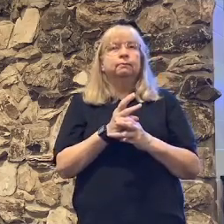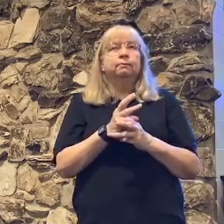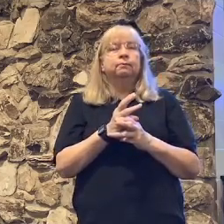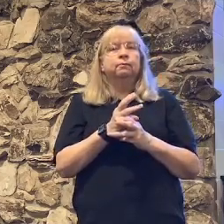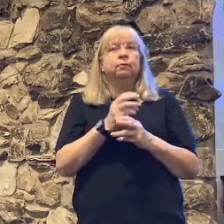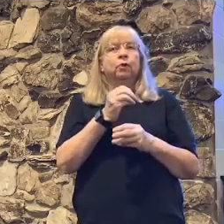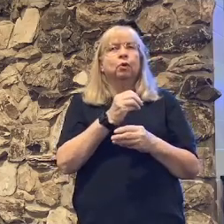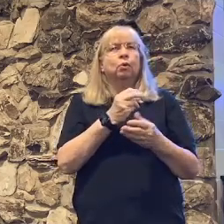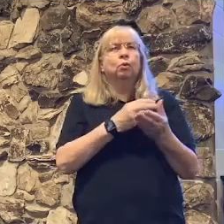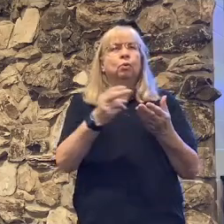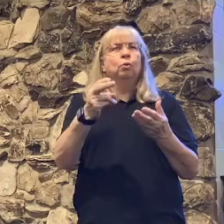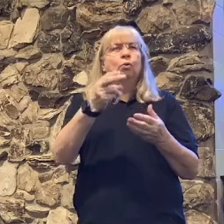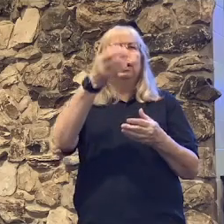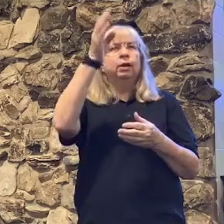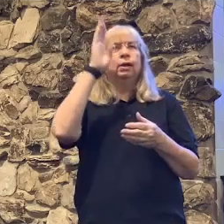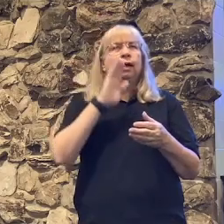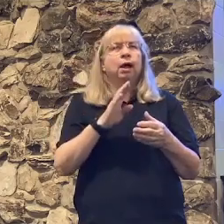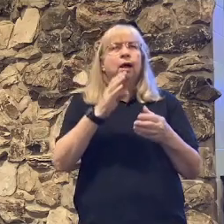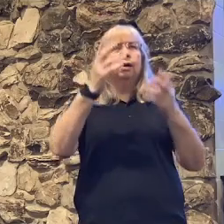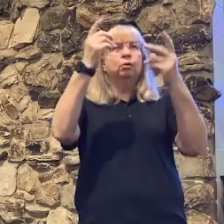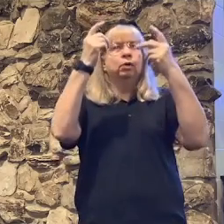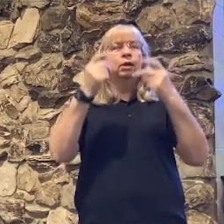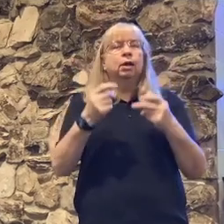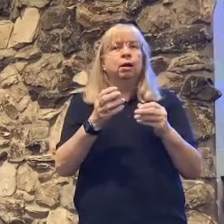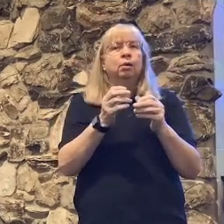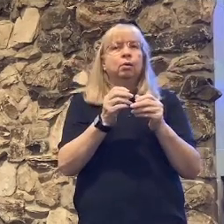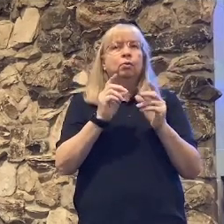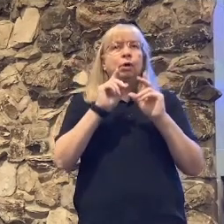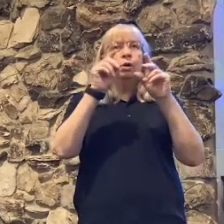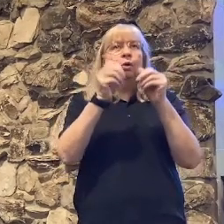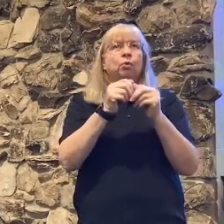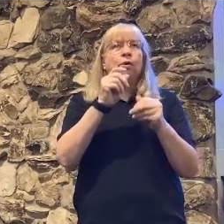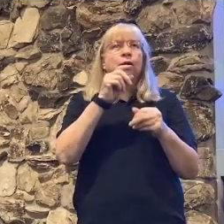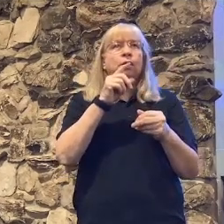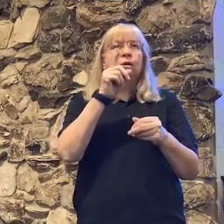Oh, Holy God, we come to you with humble hearts.